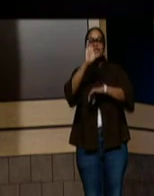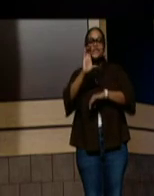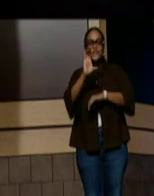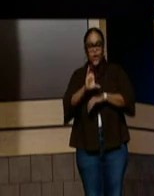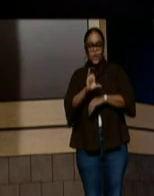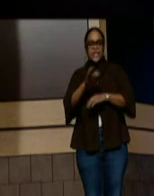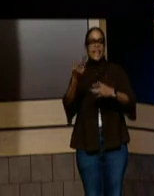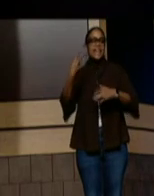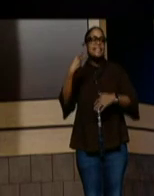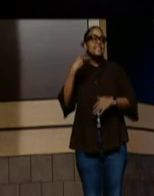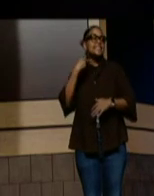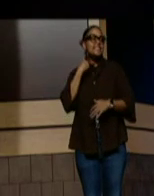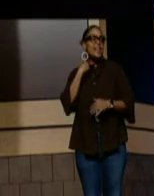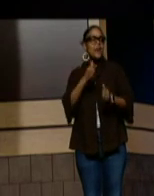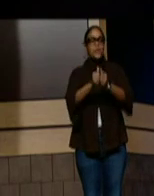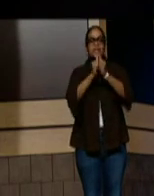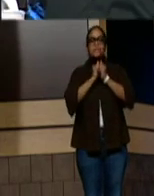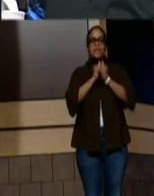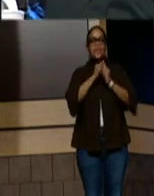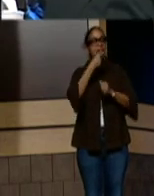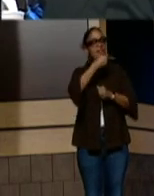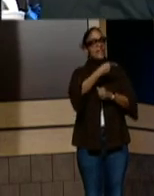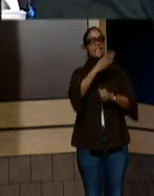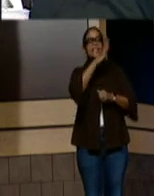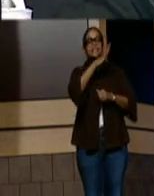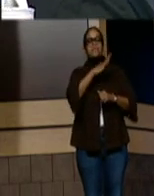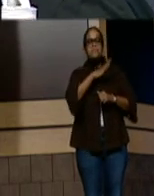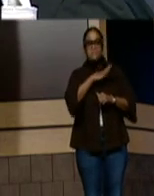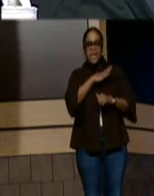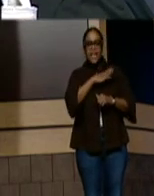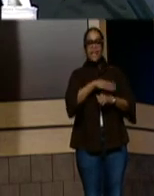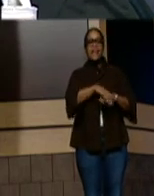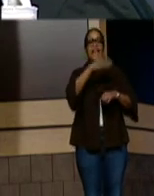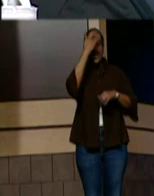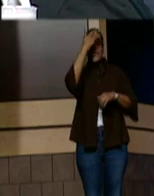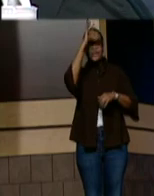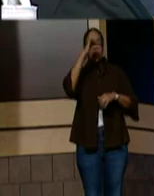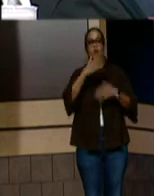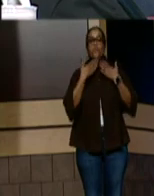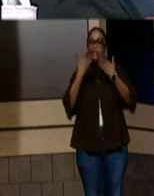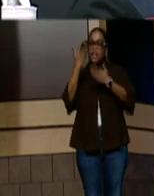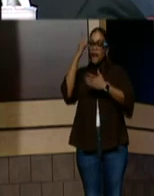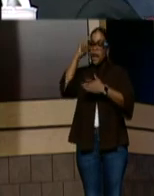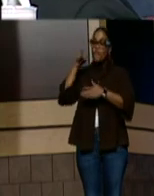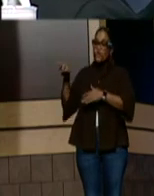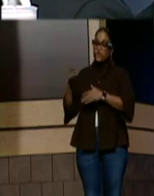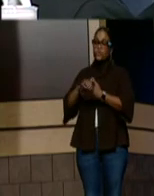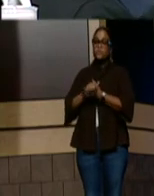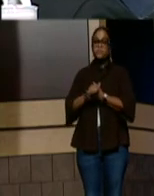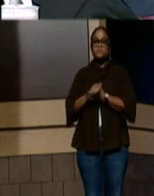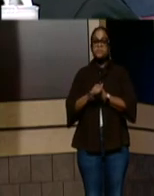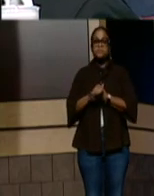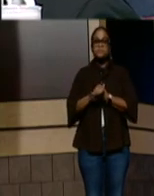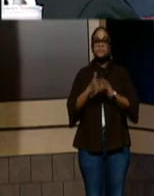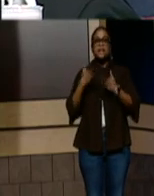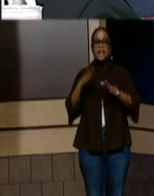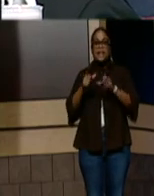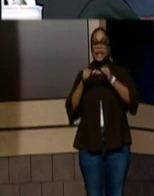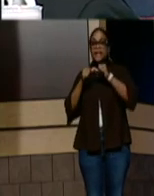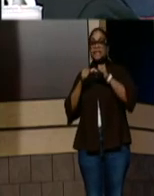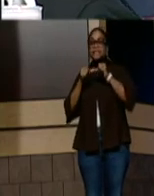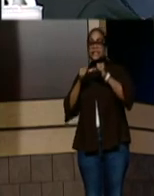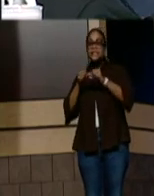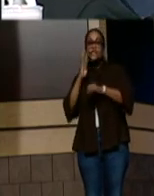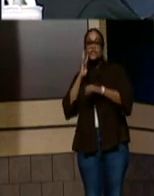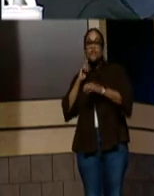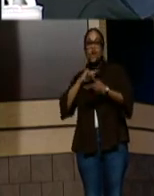a genius. And we thank God for you, Dr. Smith, thank the you. Body of Christ. We thank God for you. Now, let's stay on the virus for a little